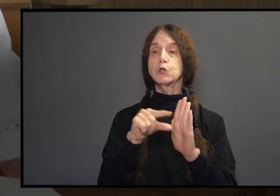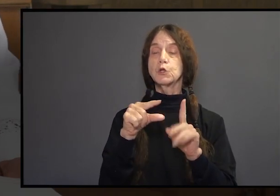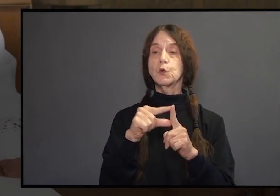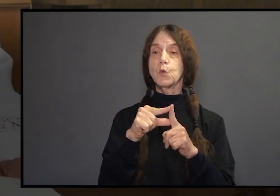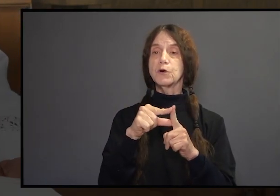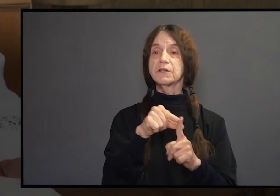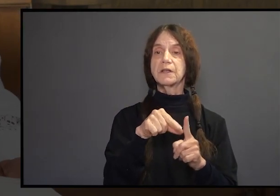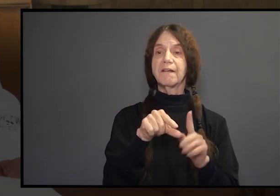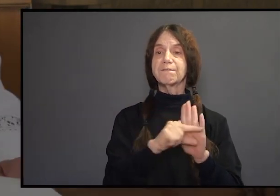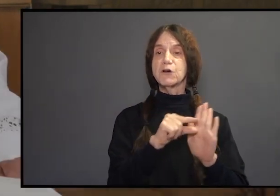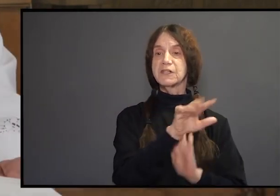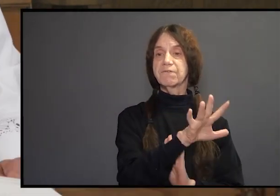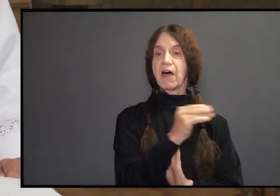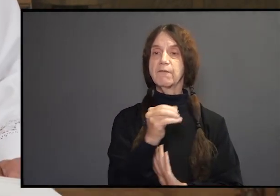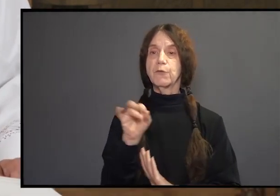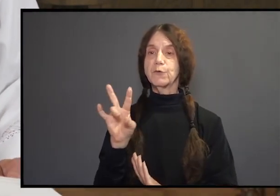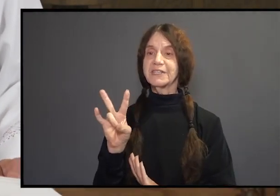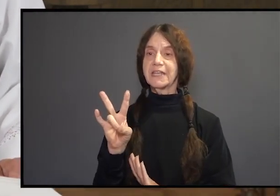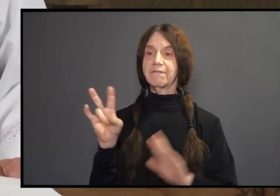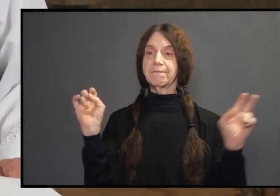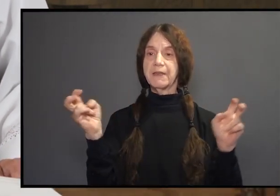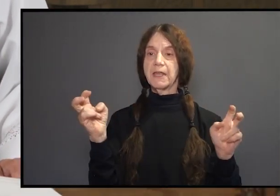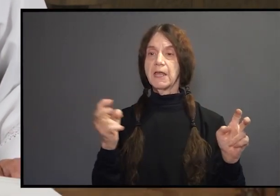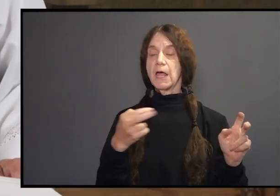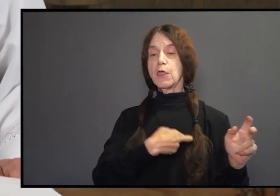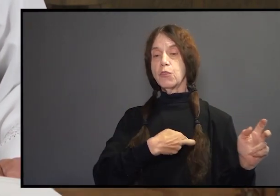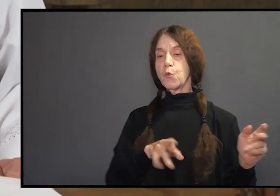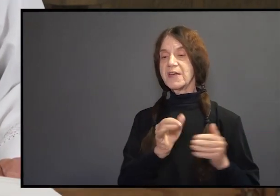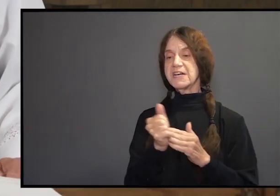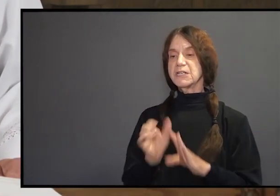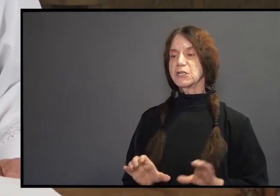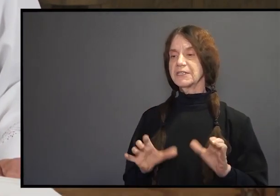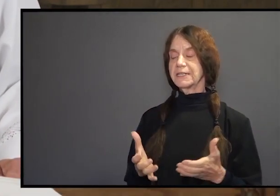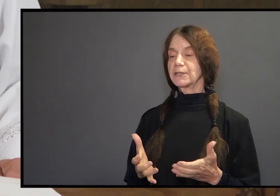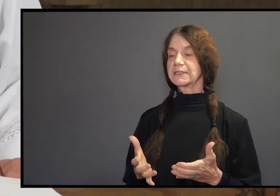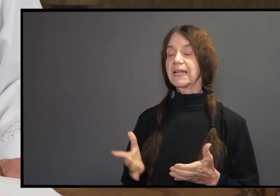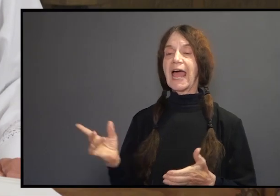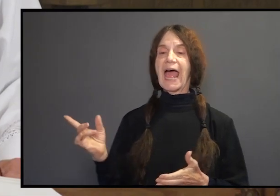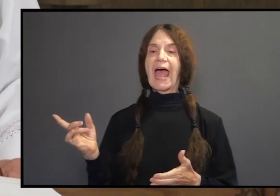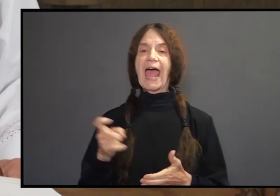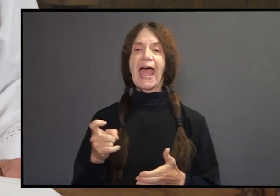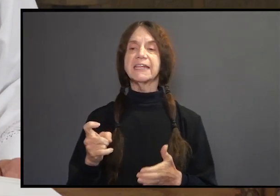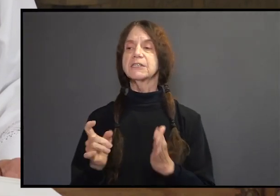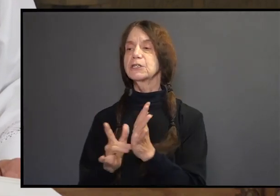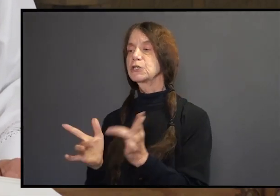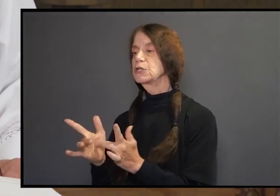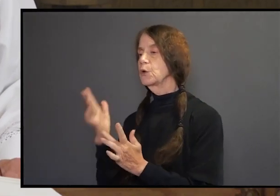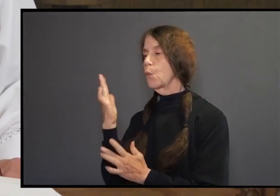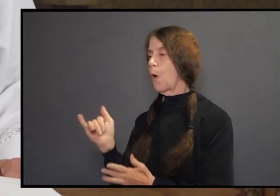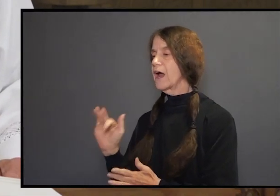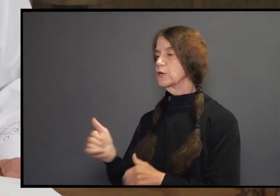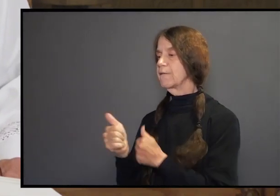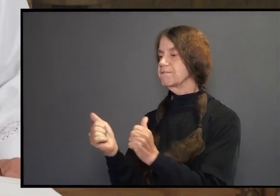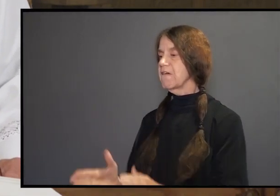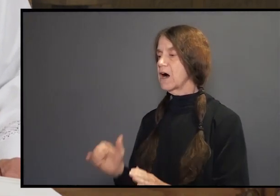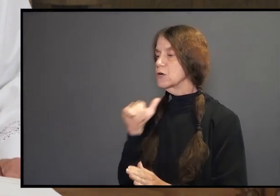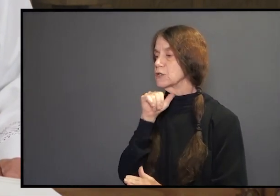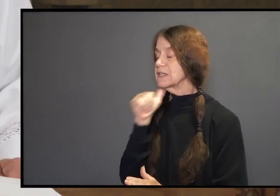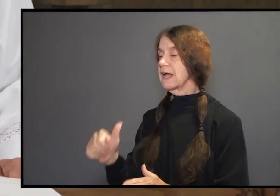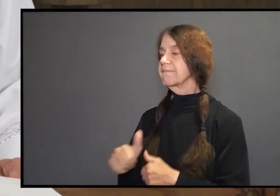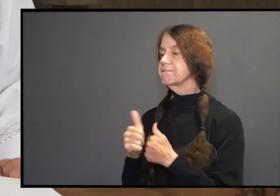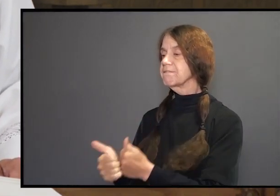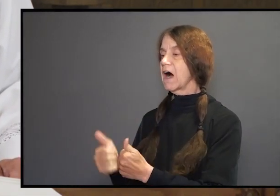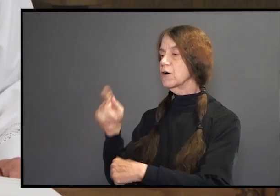5 through 7. And the Pharisees and the scribes asked Jesus, Why do your disciples not walk according